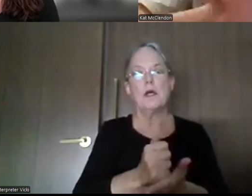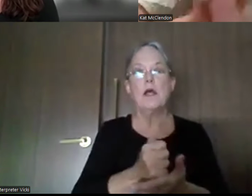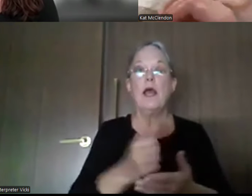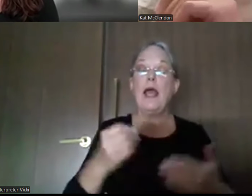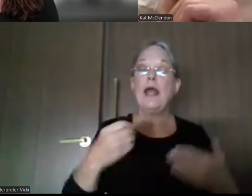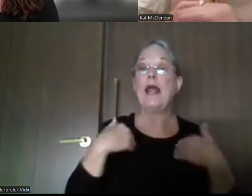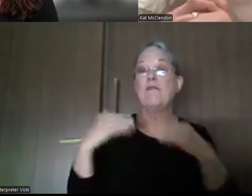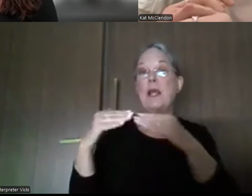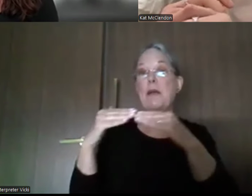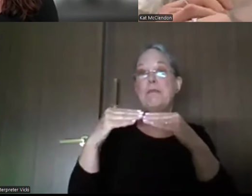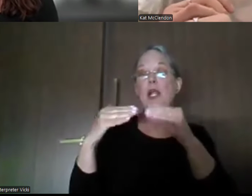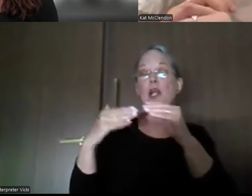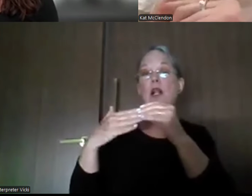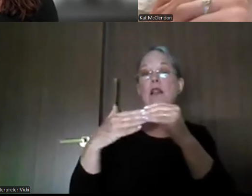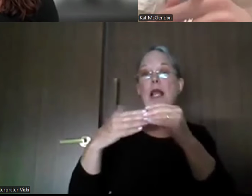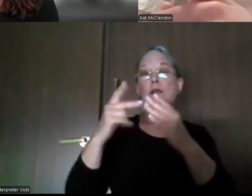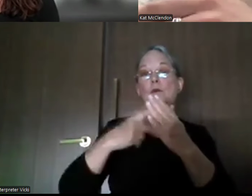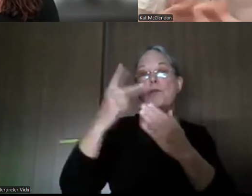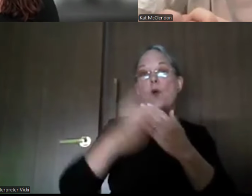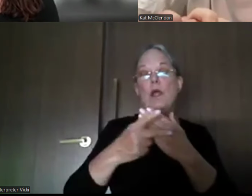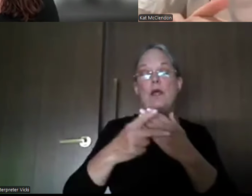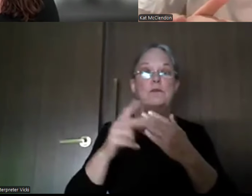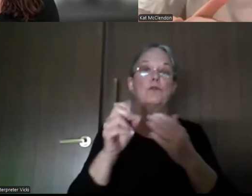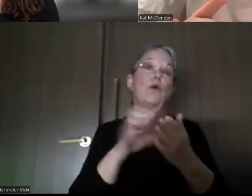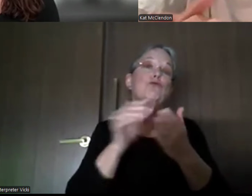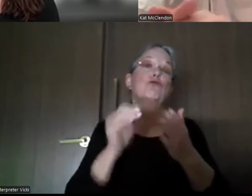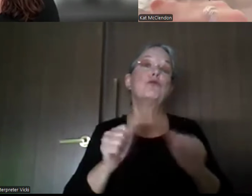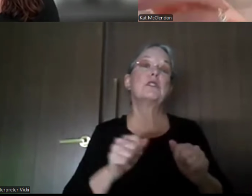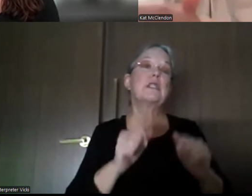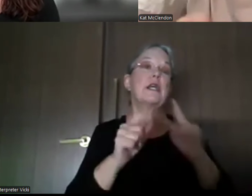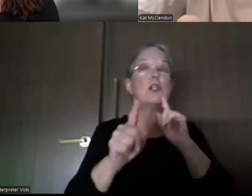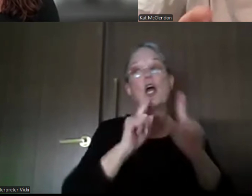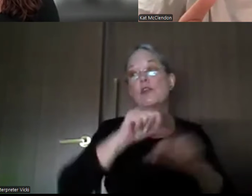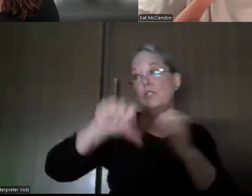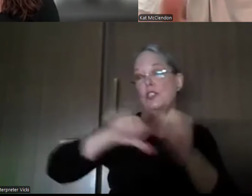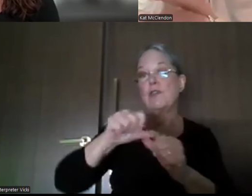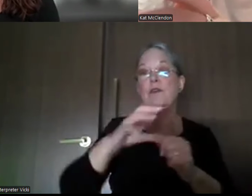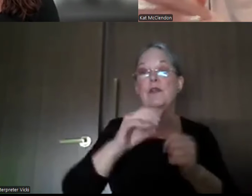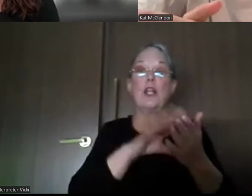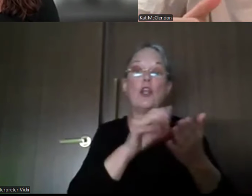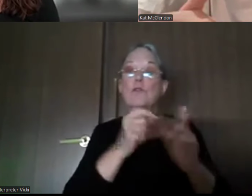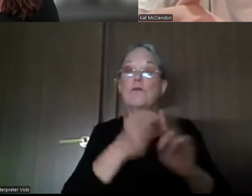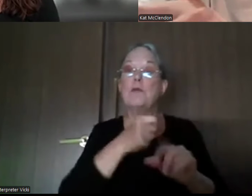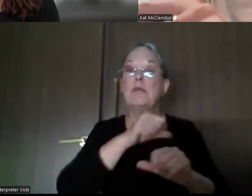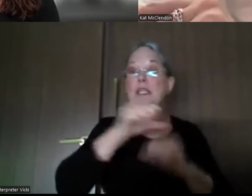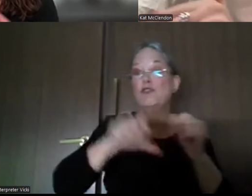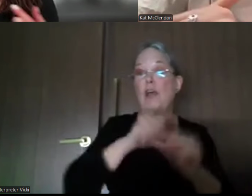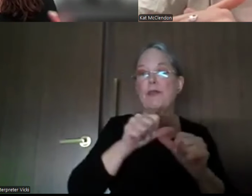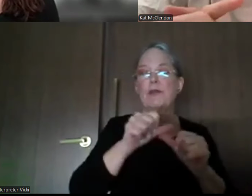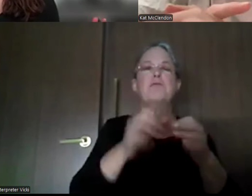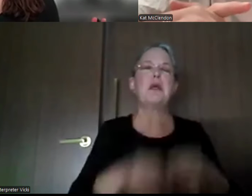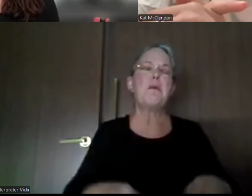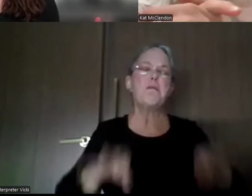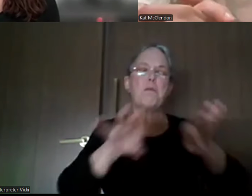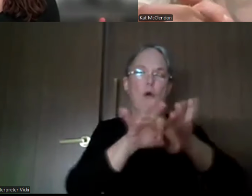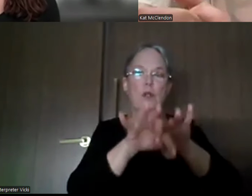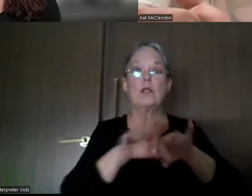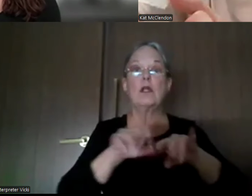peer-led programs where students can talk to each other and learn from each other is really important too. But again, being able